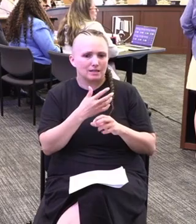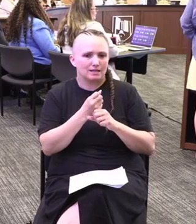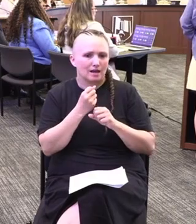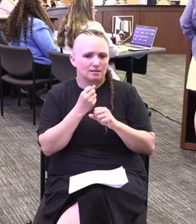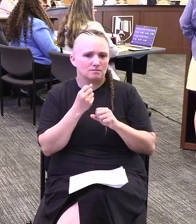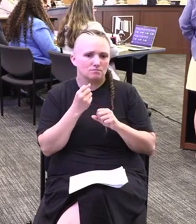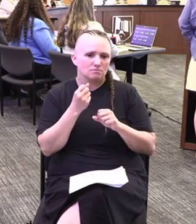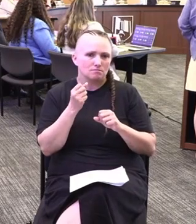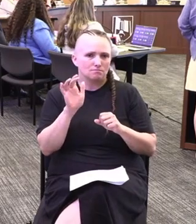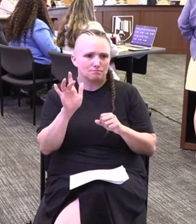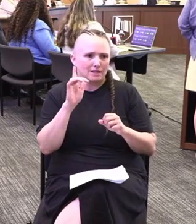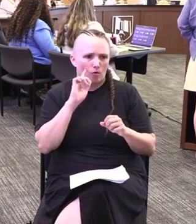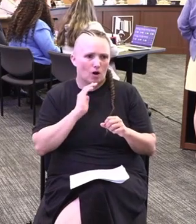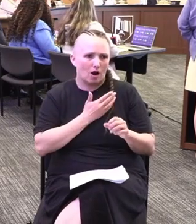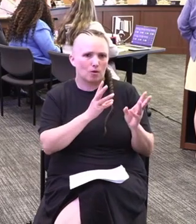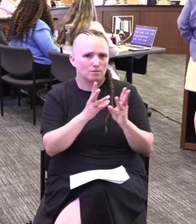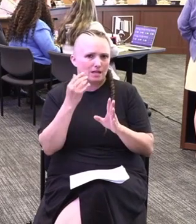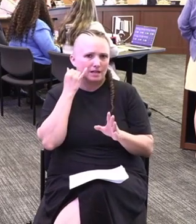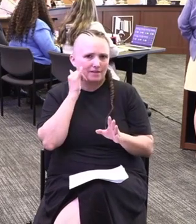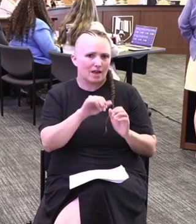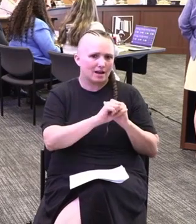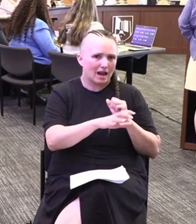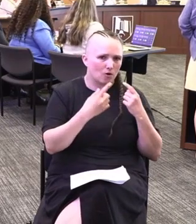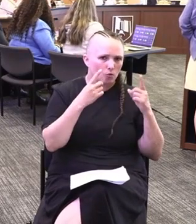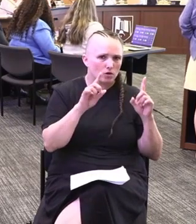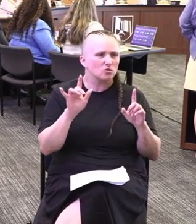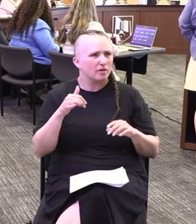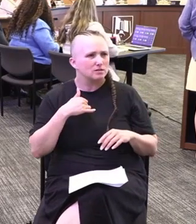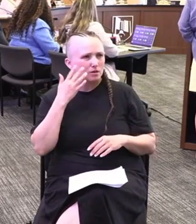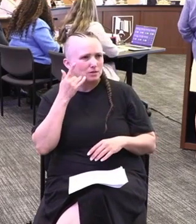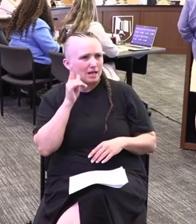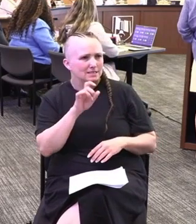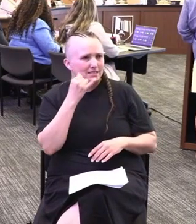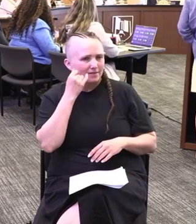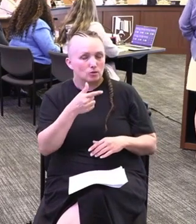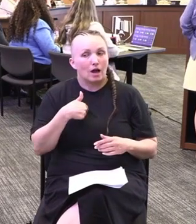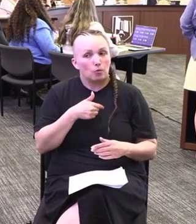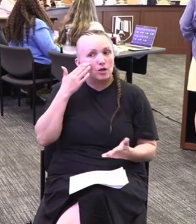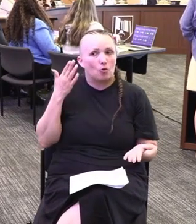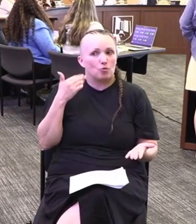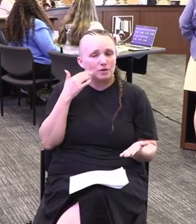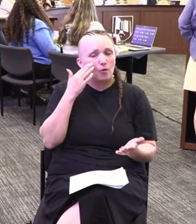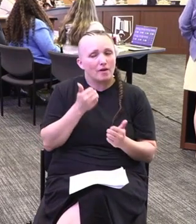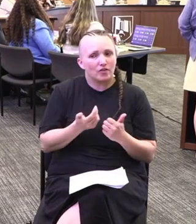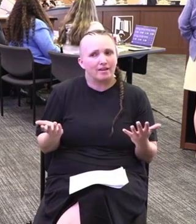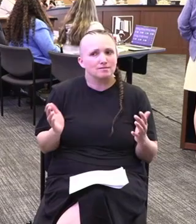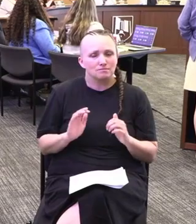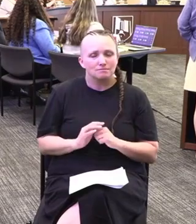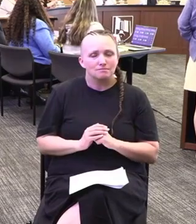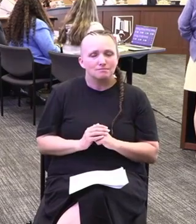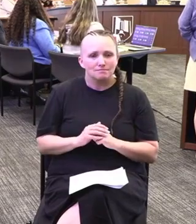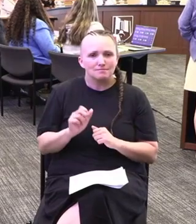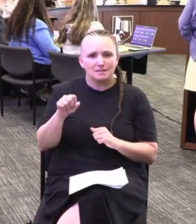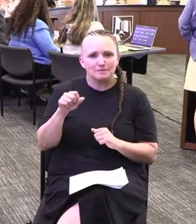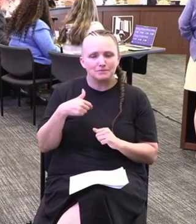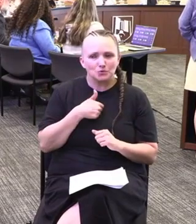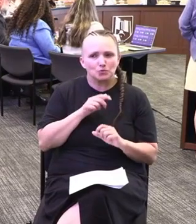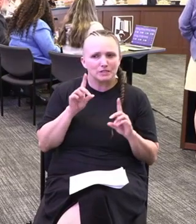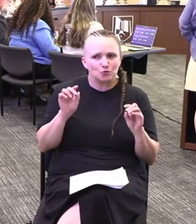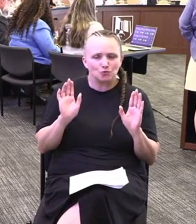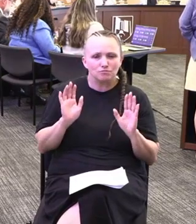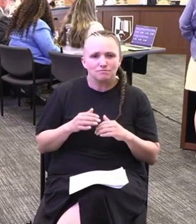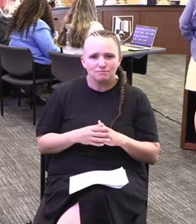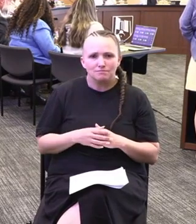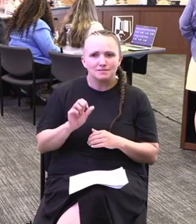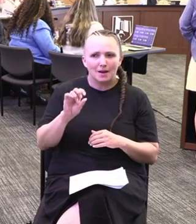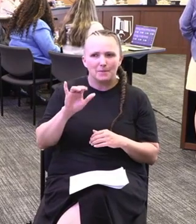have worked. That's what I was going to ask you. Yeah. The way of Yeah, determining it. we know. Because We know everything. I was just thinking, we like to Yeah. track who does it. Yeah. Got it.